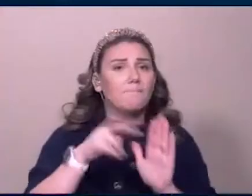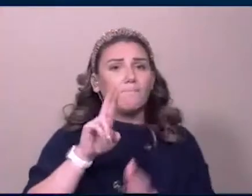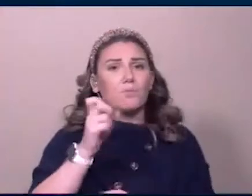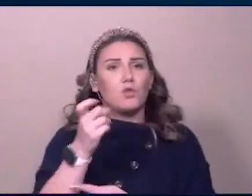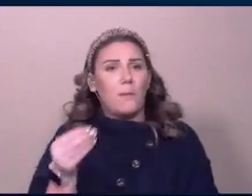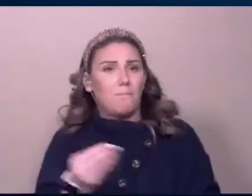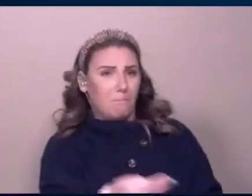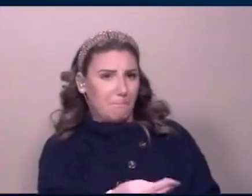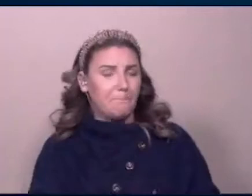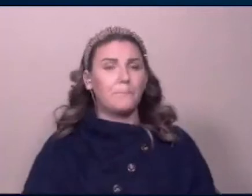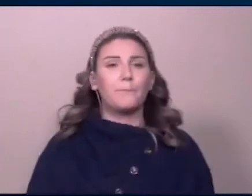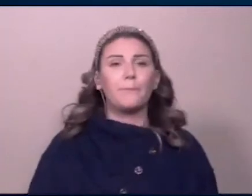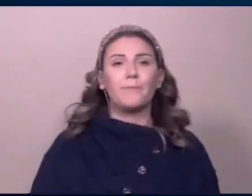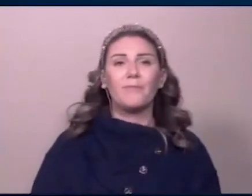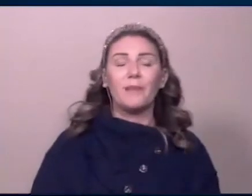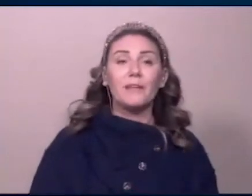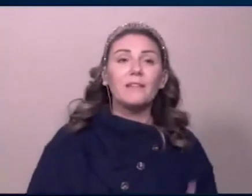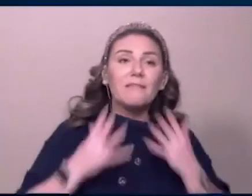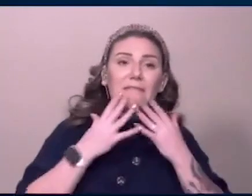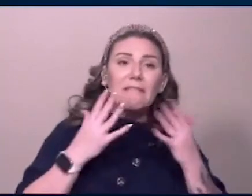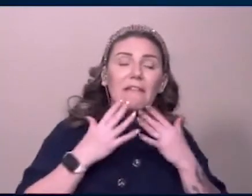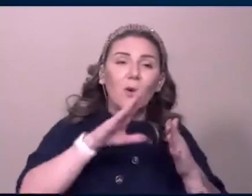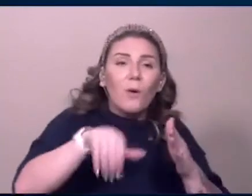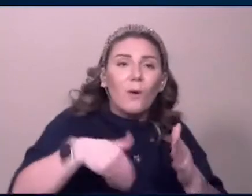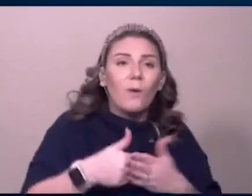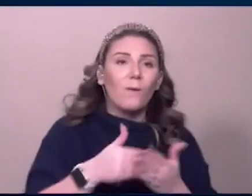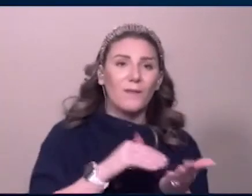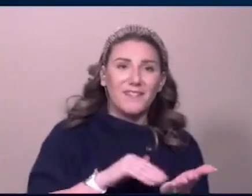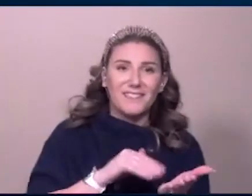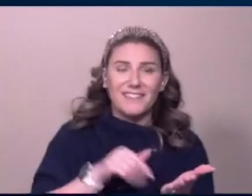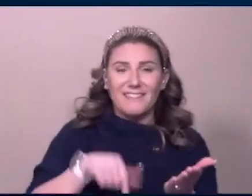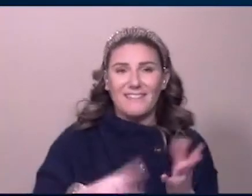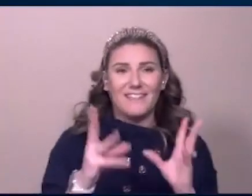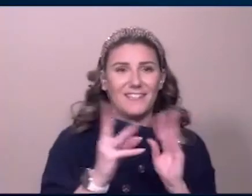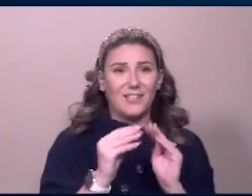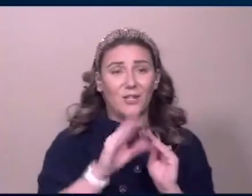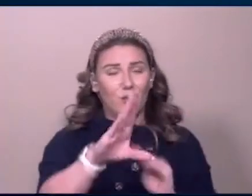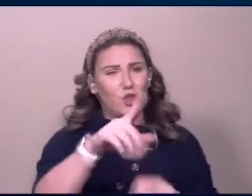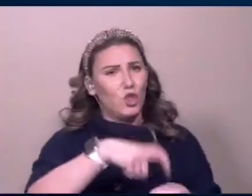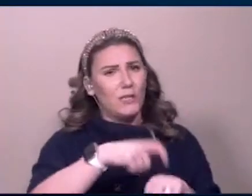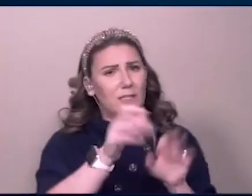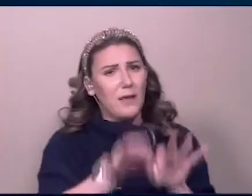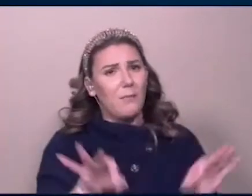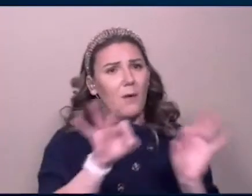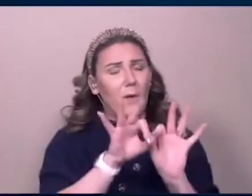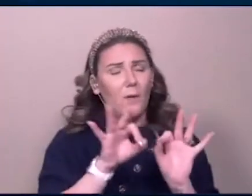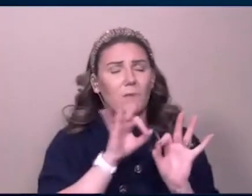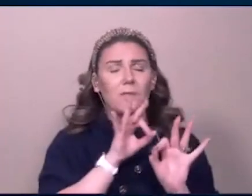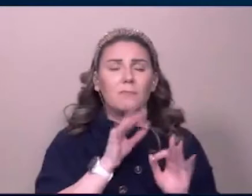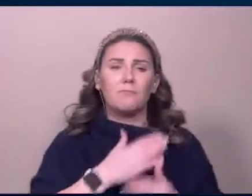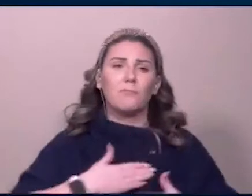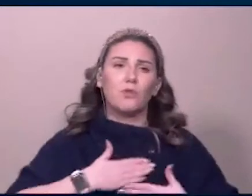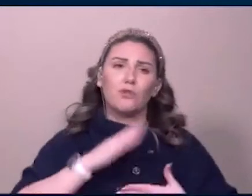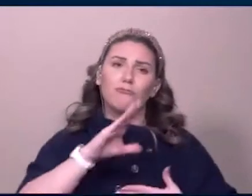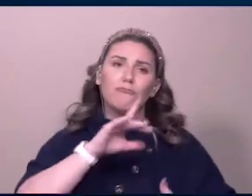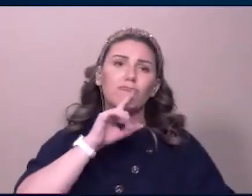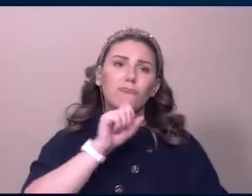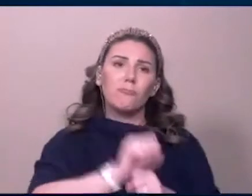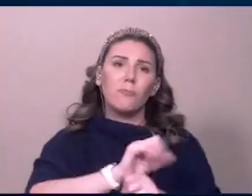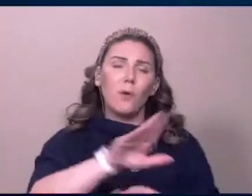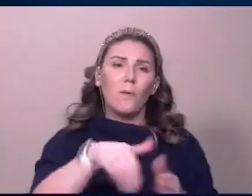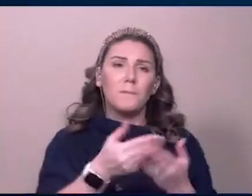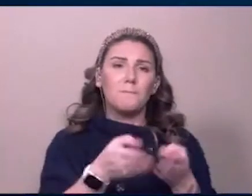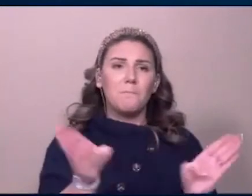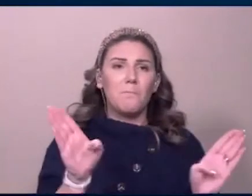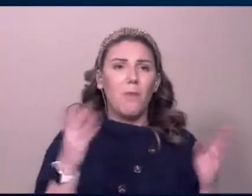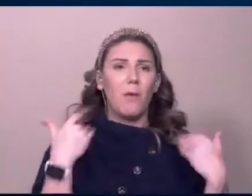Yeah. Well, thank you to all the physicians at this conference. We know your time is valuable and appreciate your commitment to public health. Thank you to the media for sharing